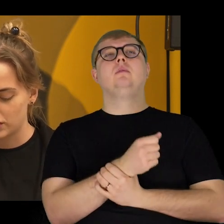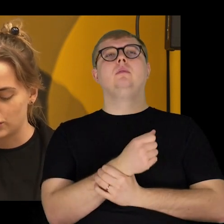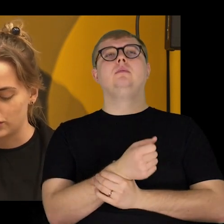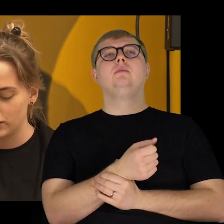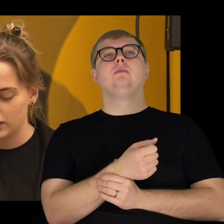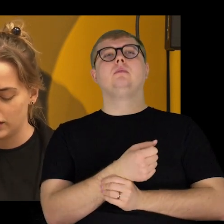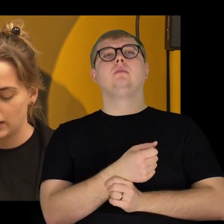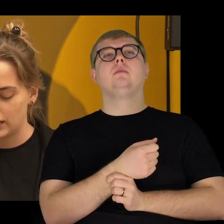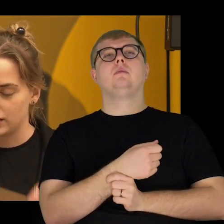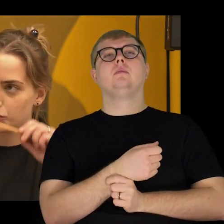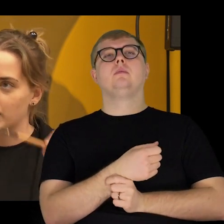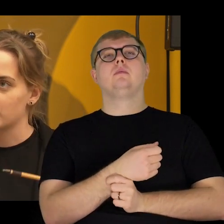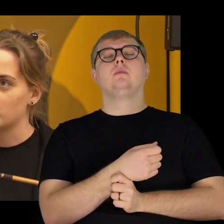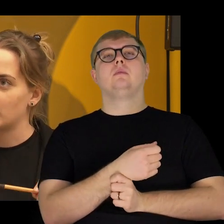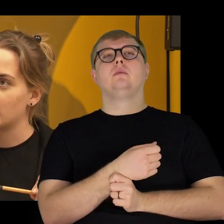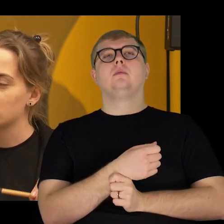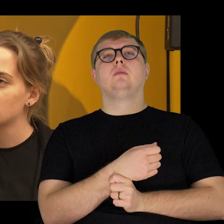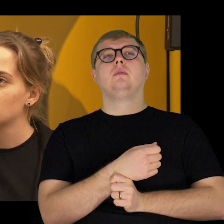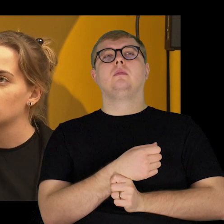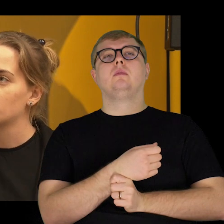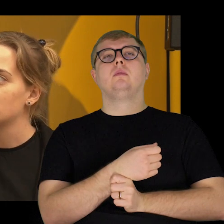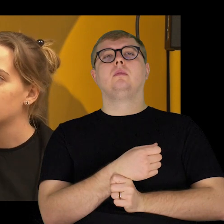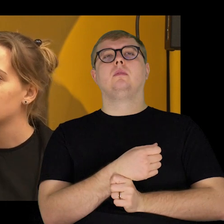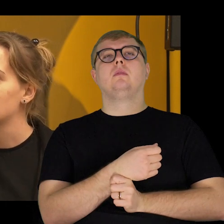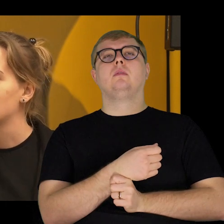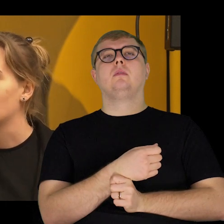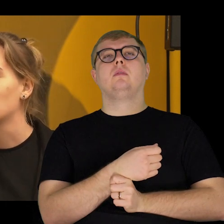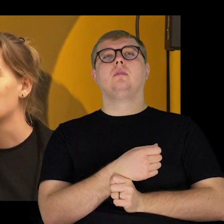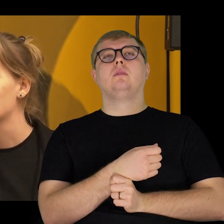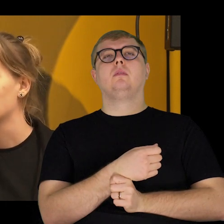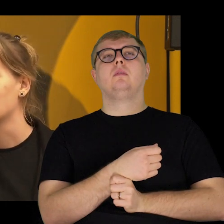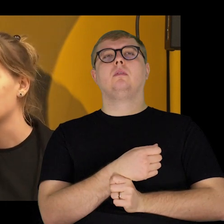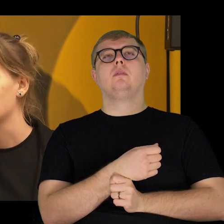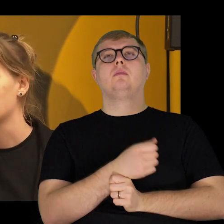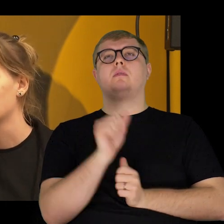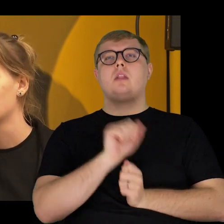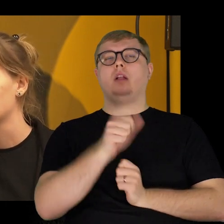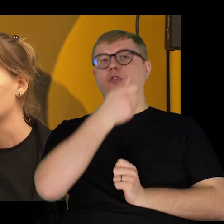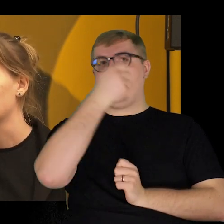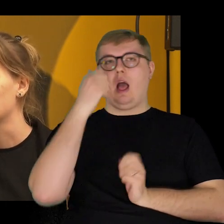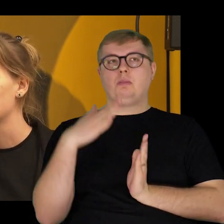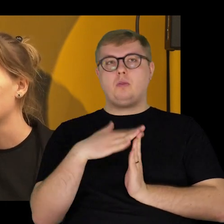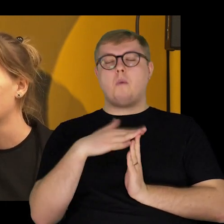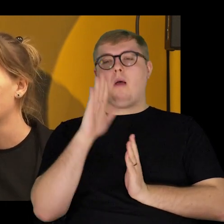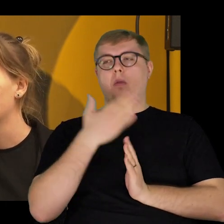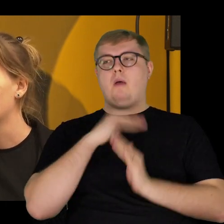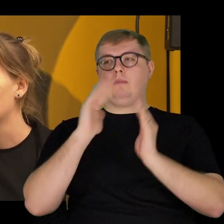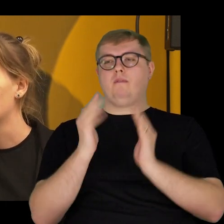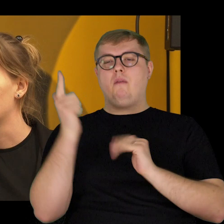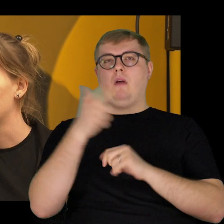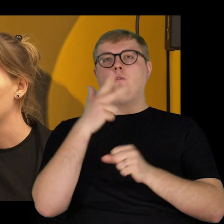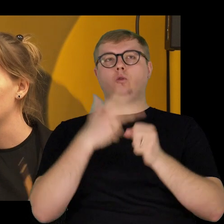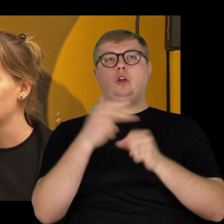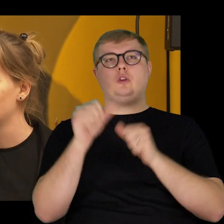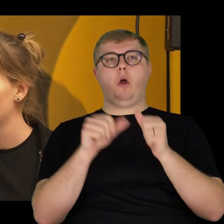sports hall, and in the brackets we had 2030. I know it's in 6-7 years,